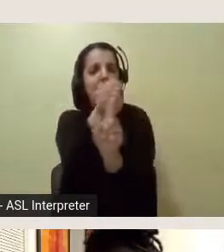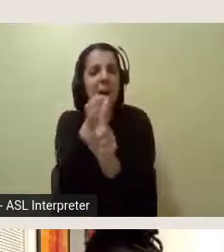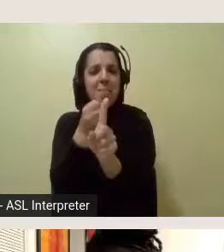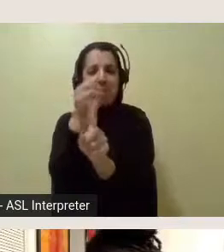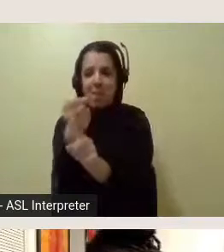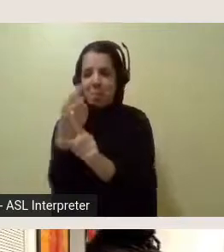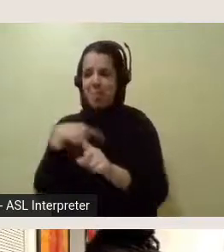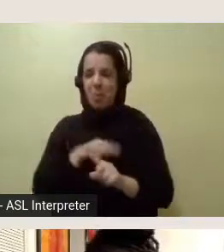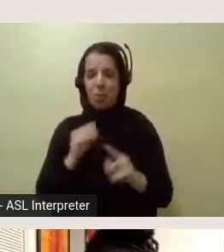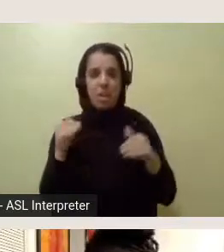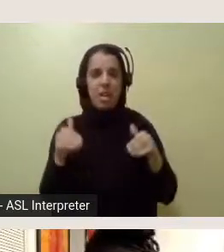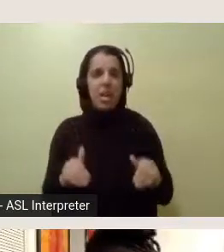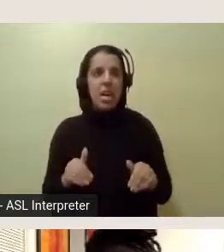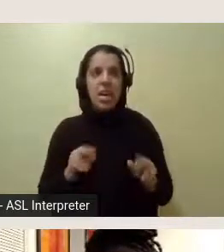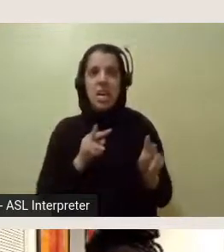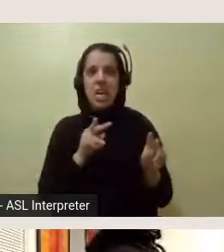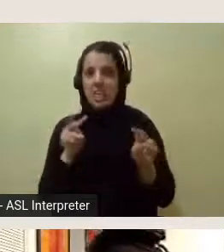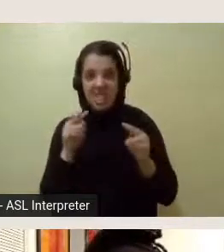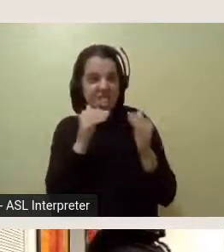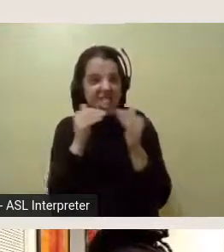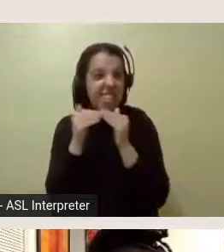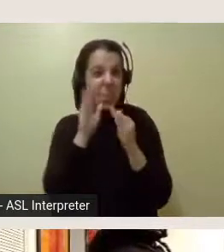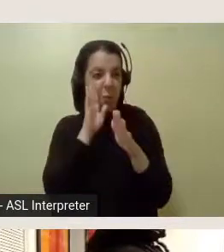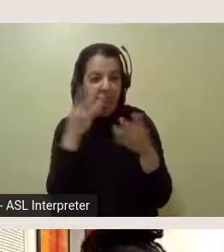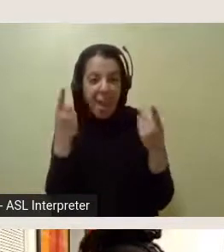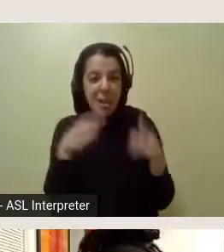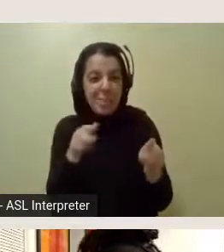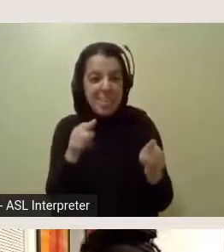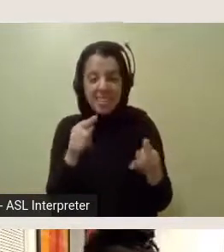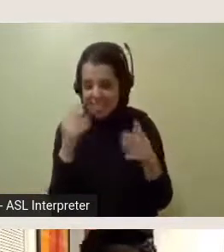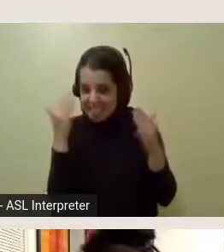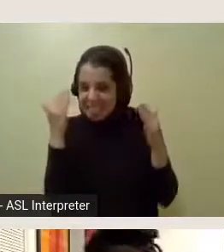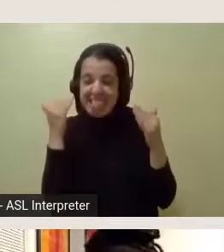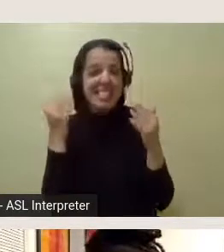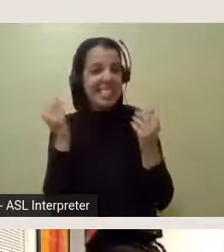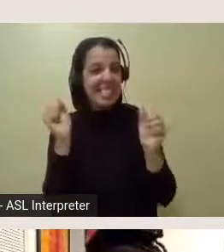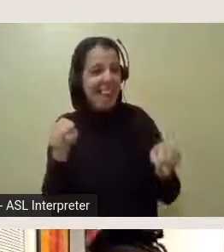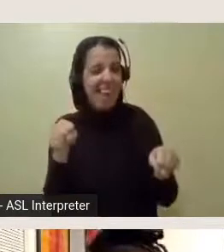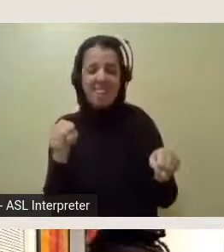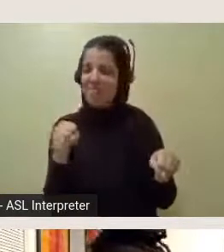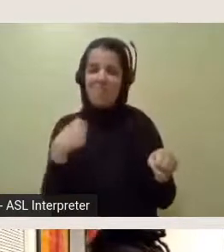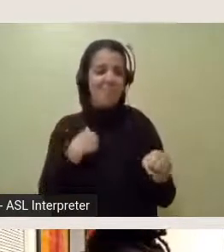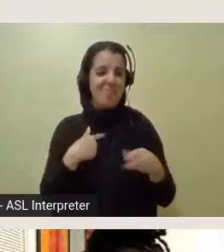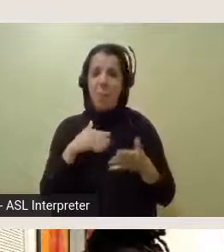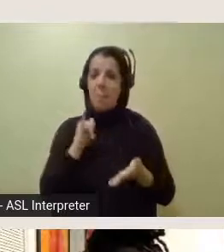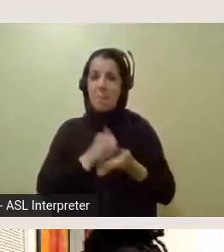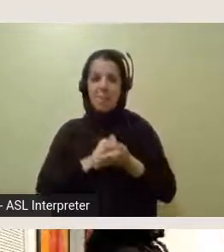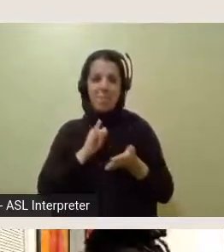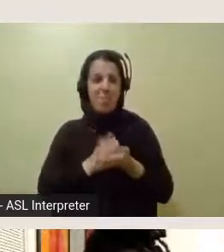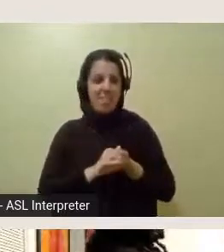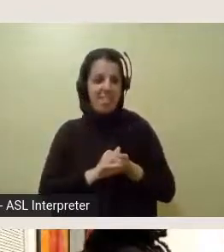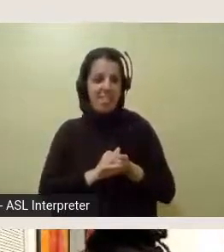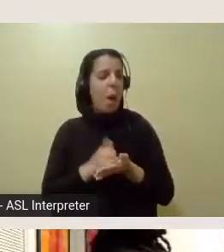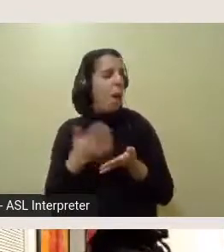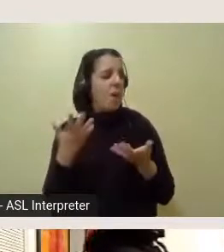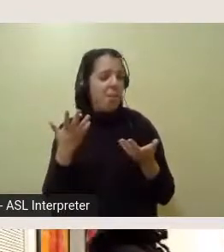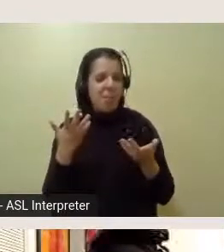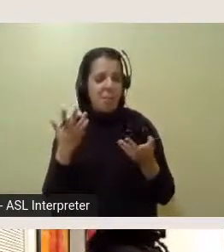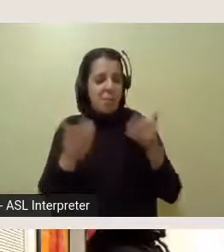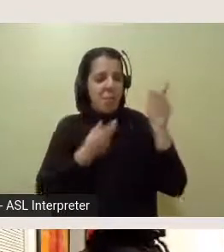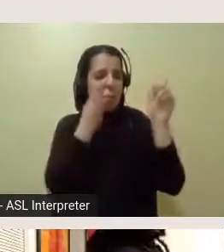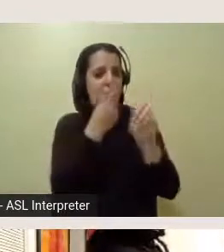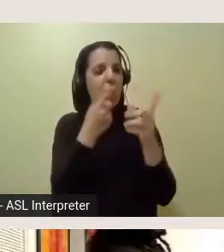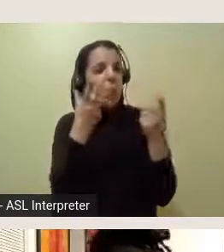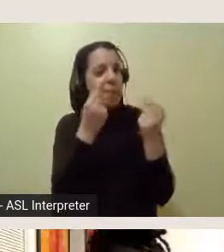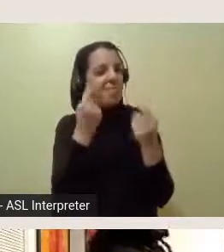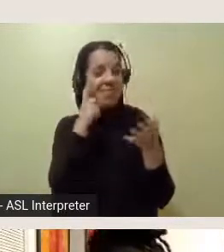nothing that that we can hope for other than, you know, name recognition, and that, like, we have to have more.